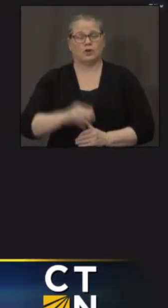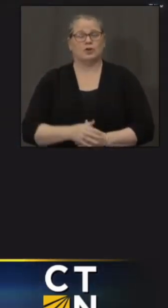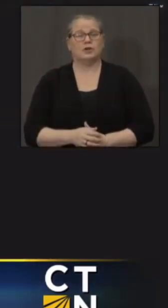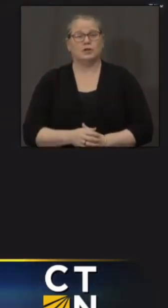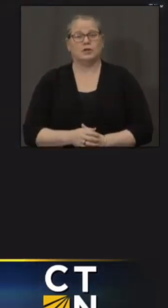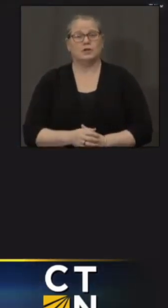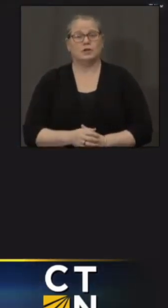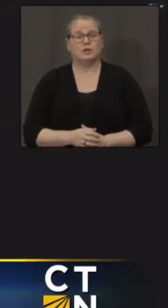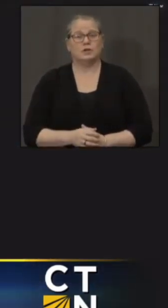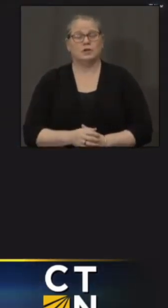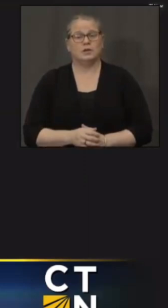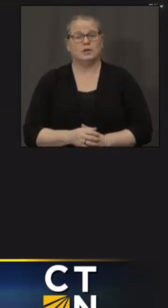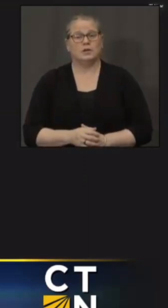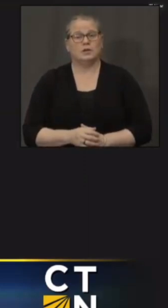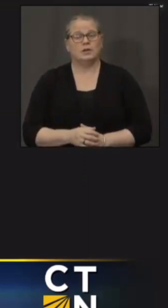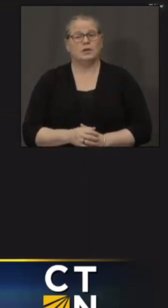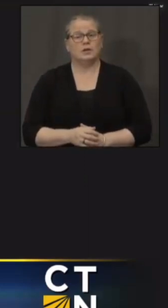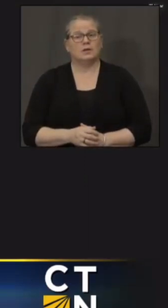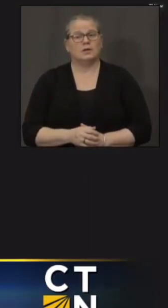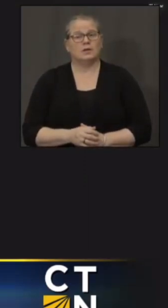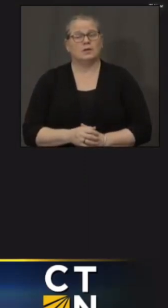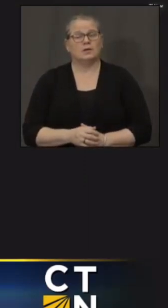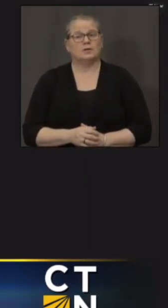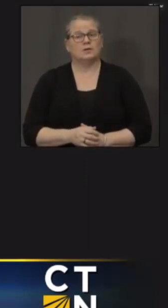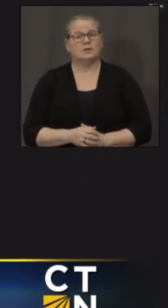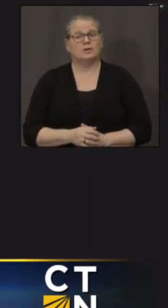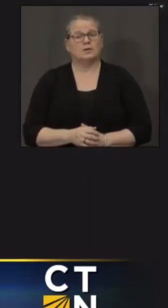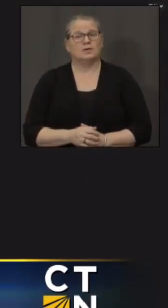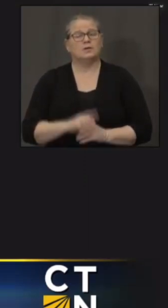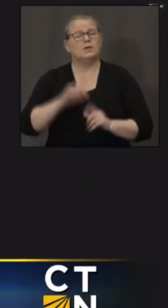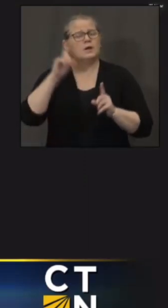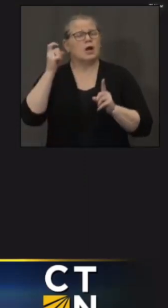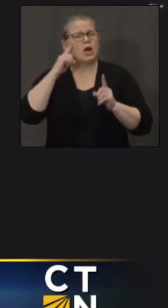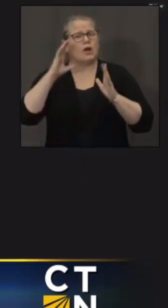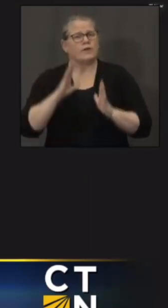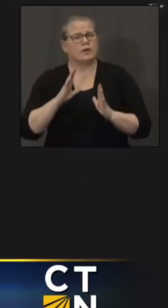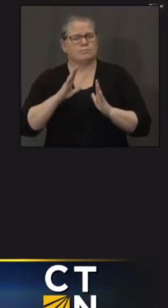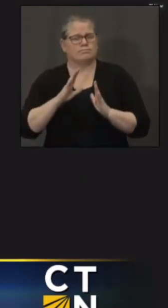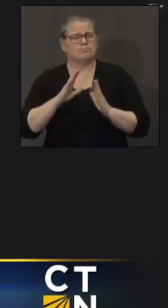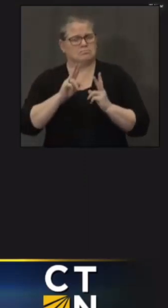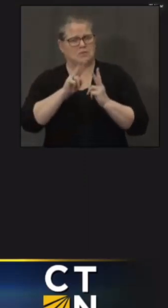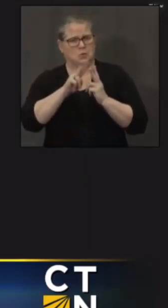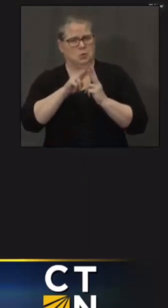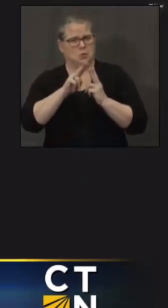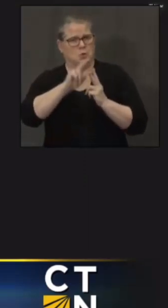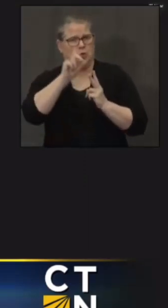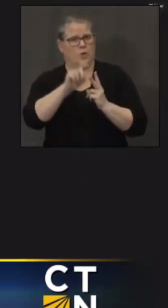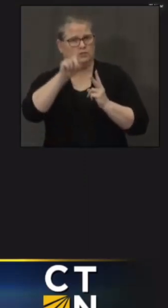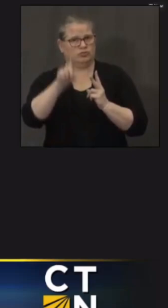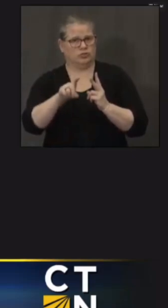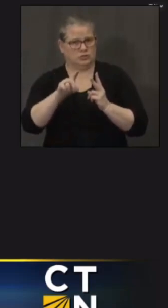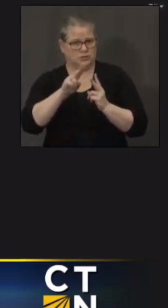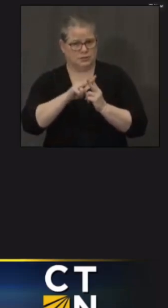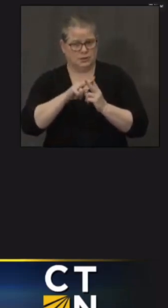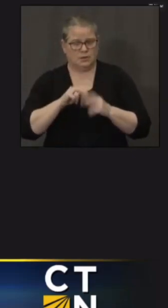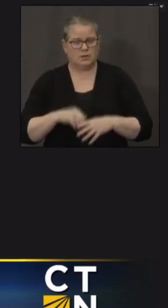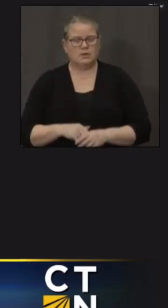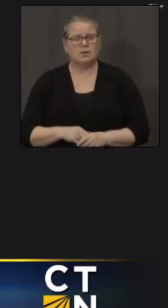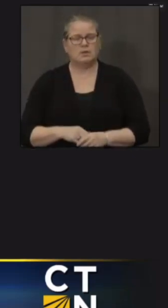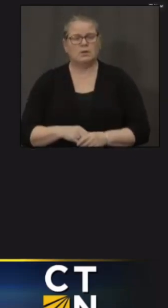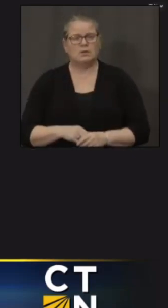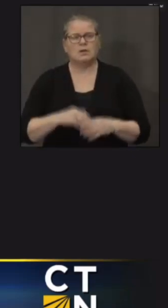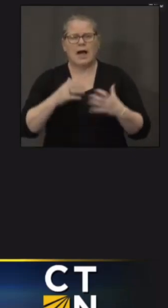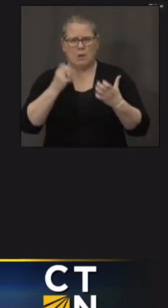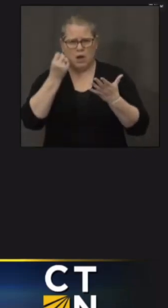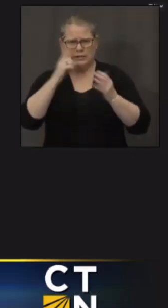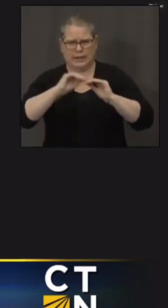Thanks, Max. Governor, I just had two questions. One, I just want to make sure I get this straight. The fine right now